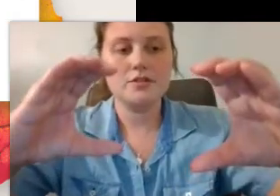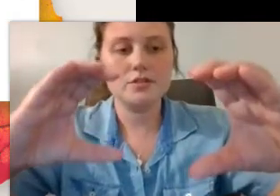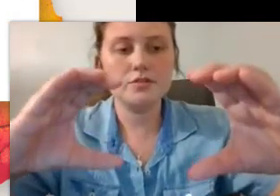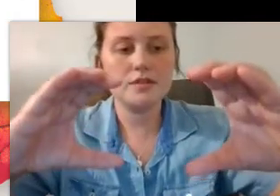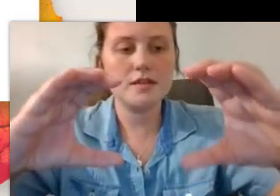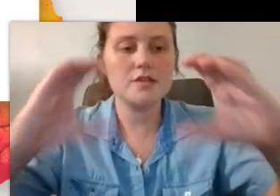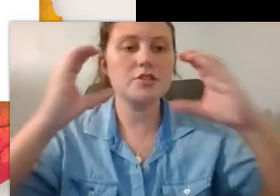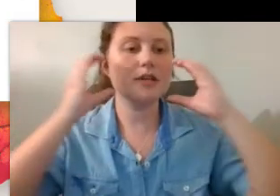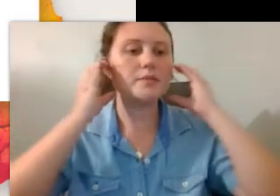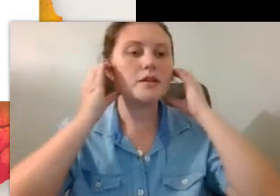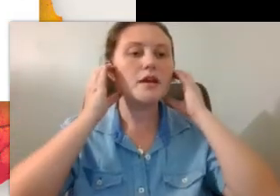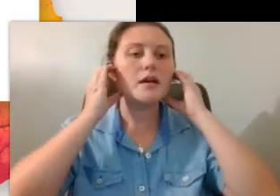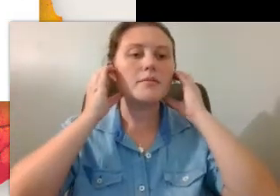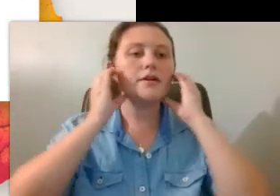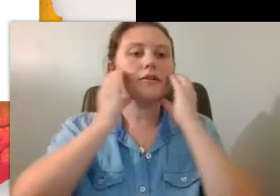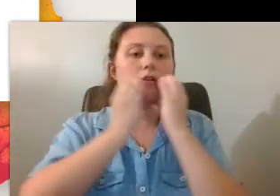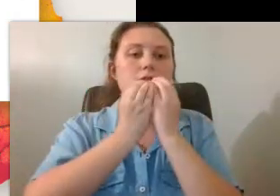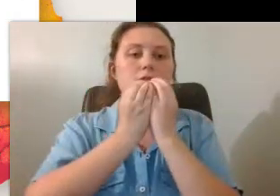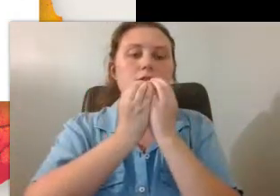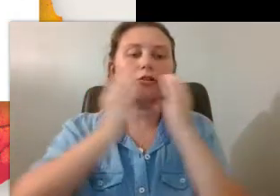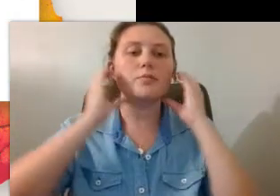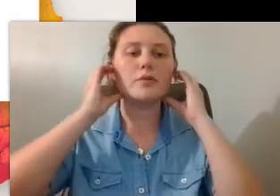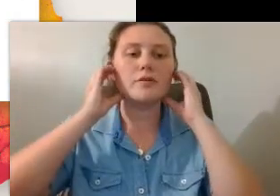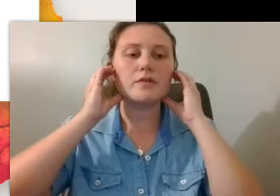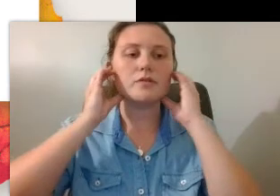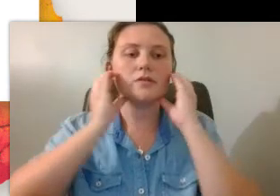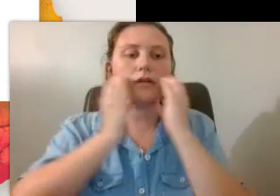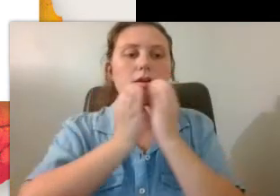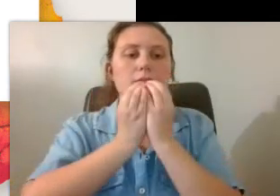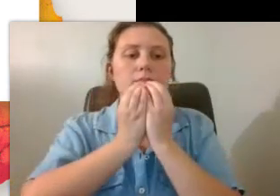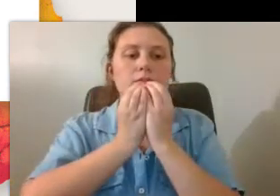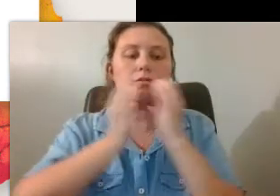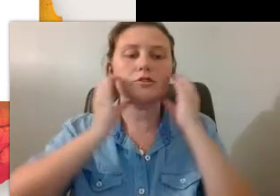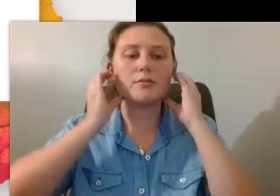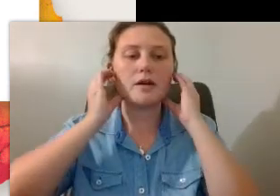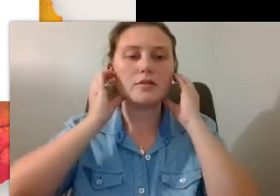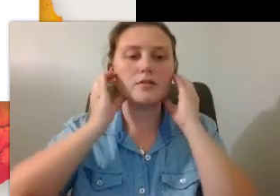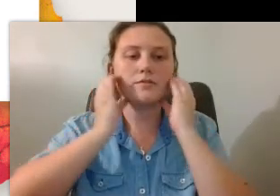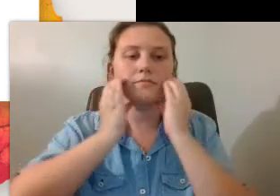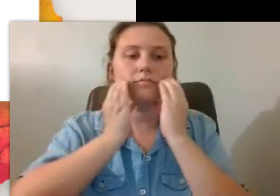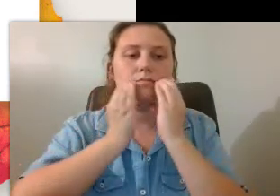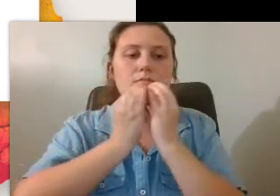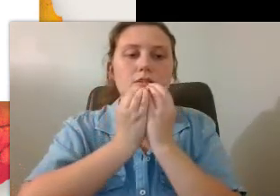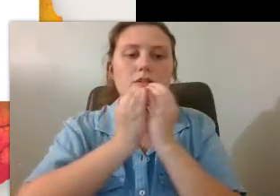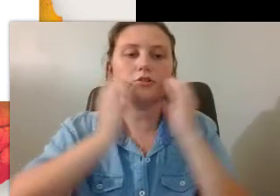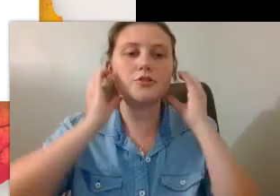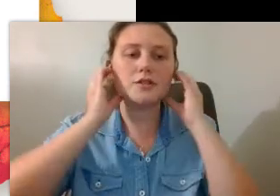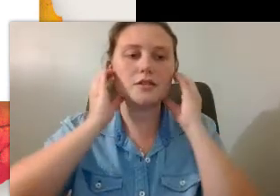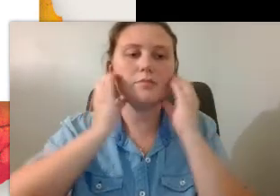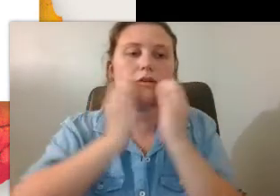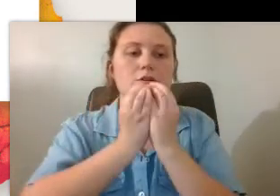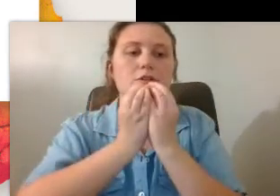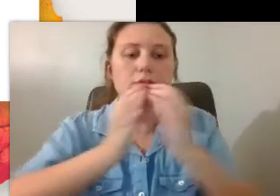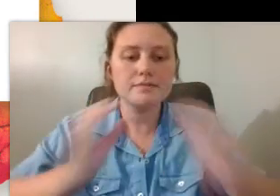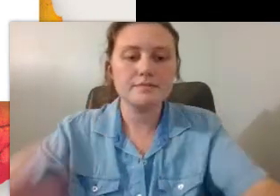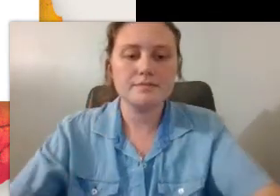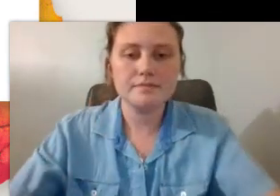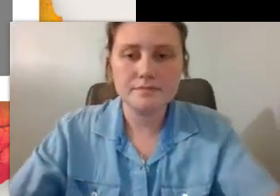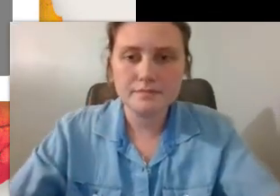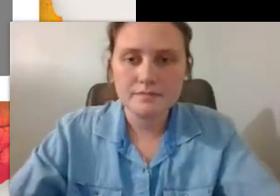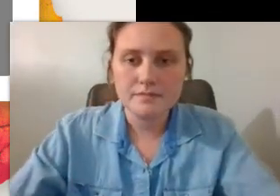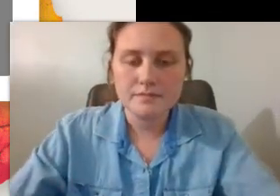Beard. 2 C hand shapes by your ears, and then you pull it forward, okay? Towards your mouth. Looks like you're tracing a beard.